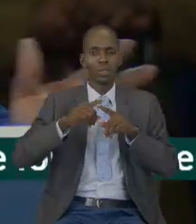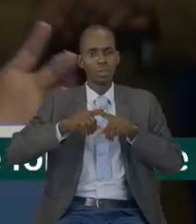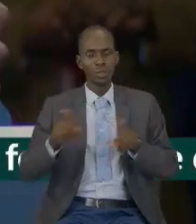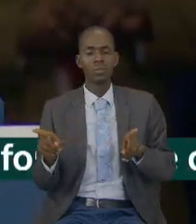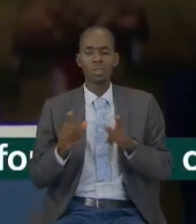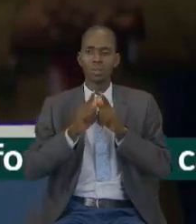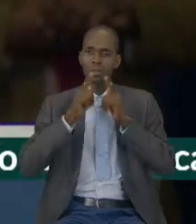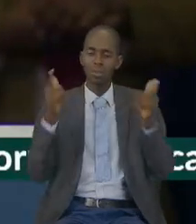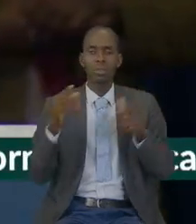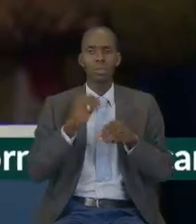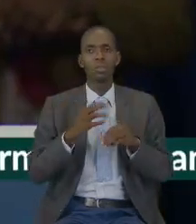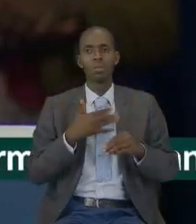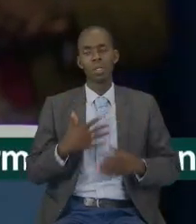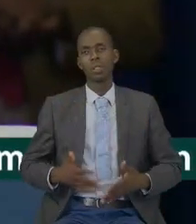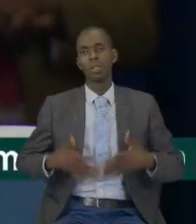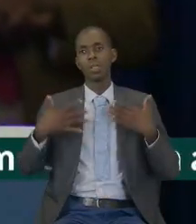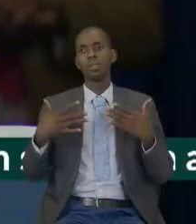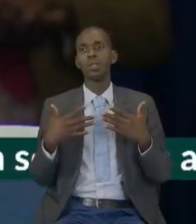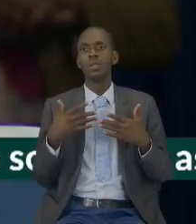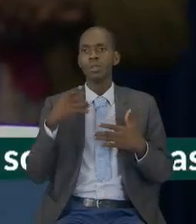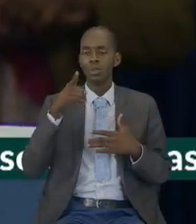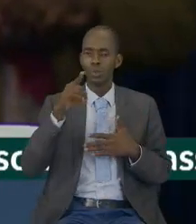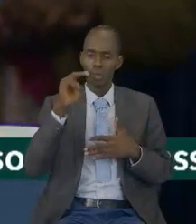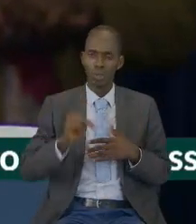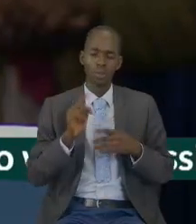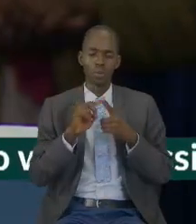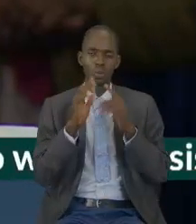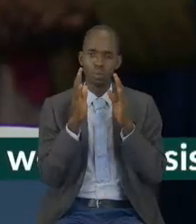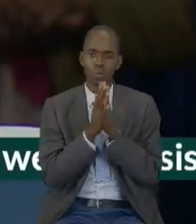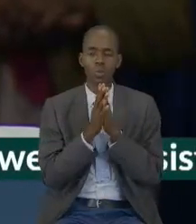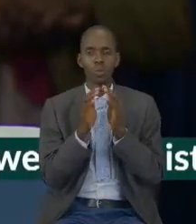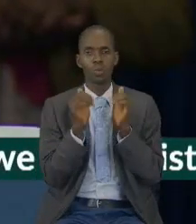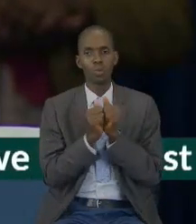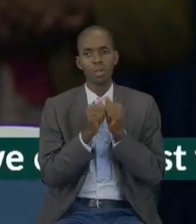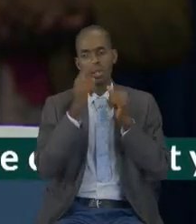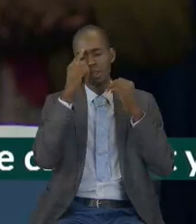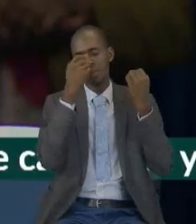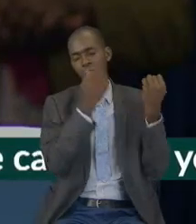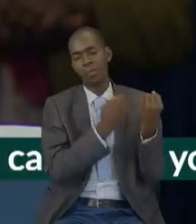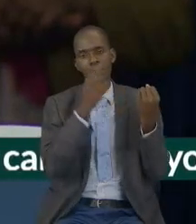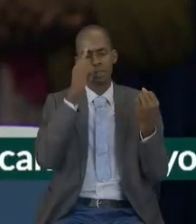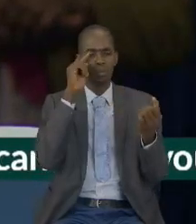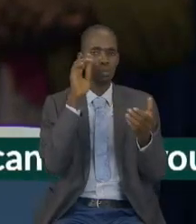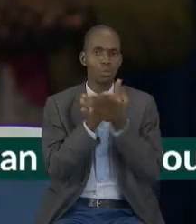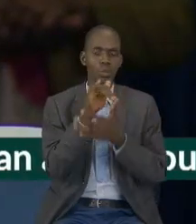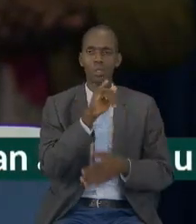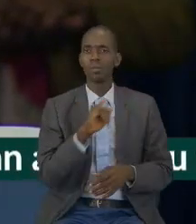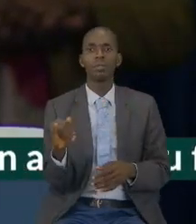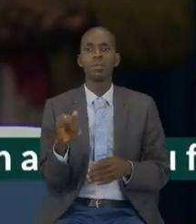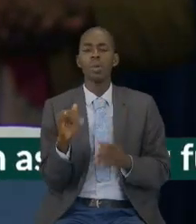You stood up and they didn't get you. They have not seen you. Can you indicate? Let them give you some